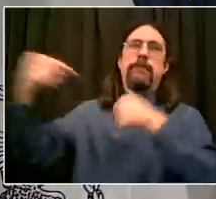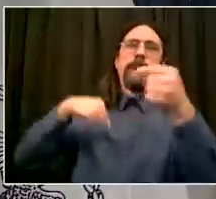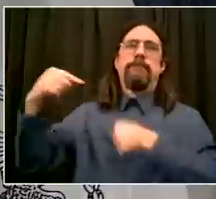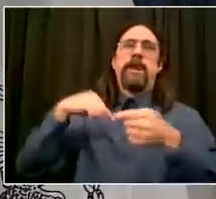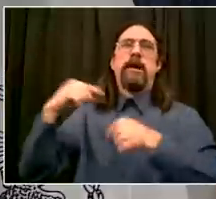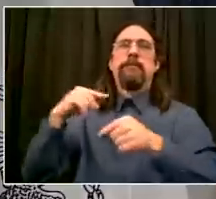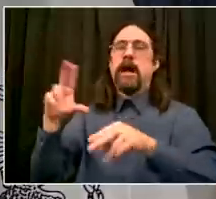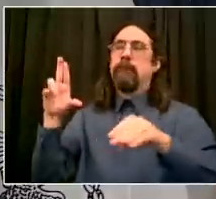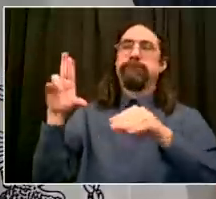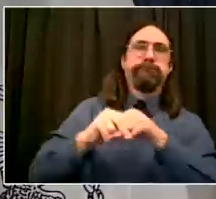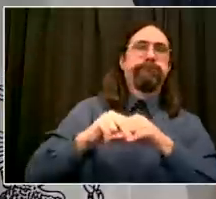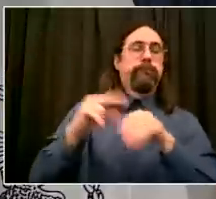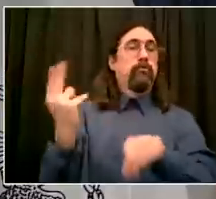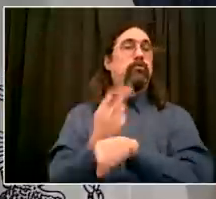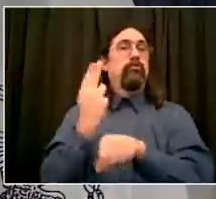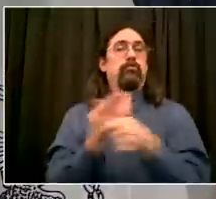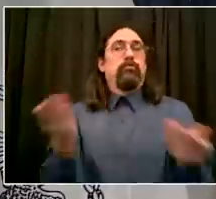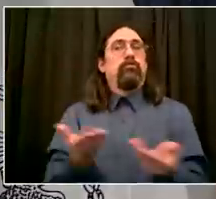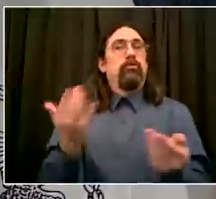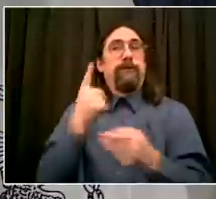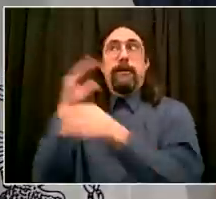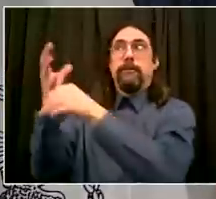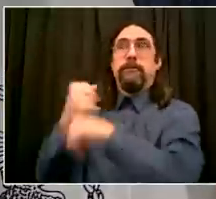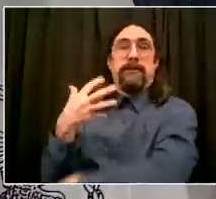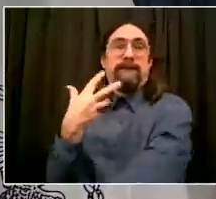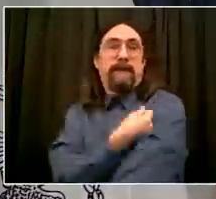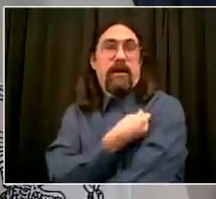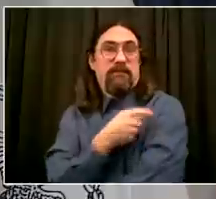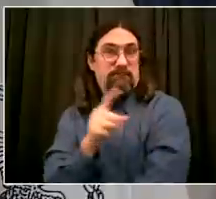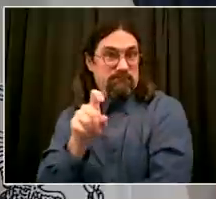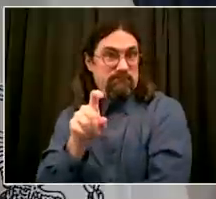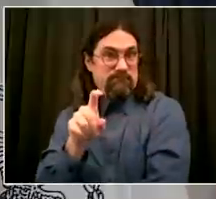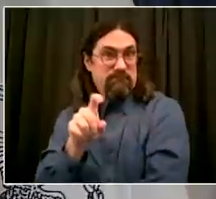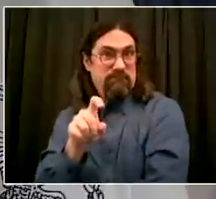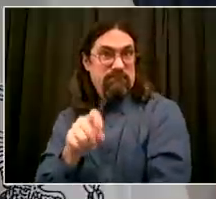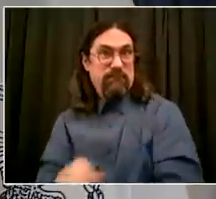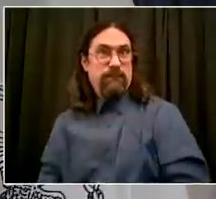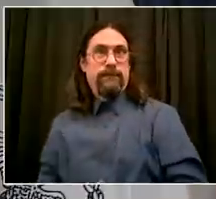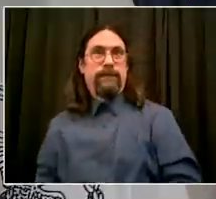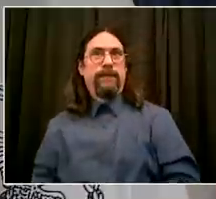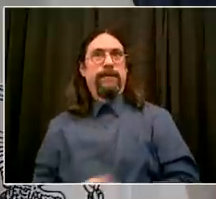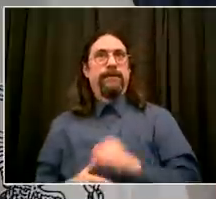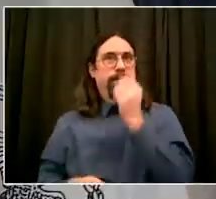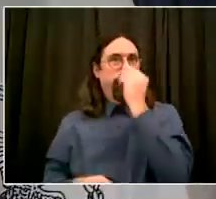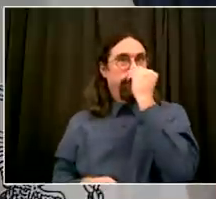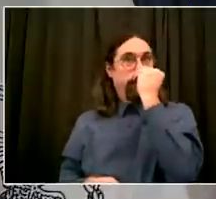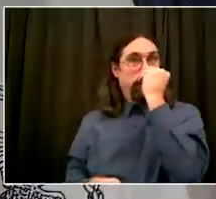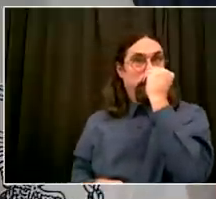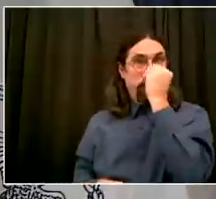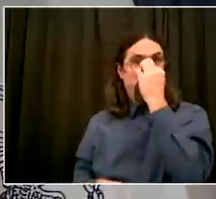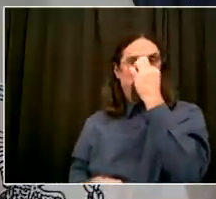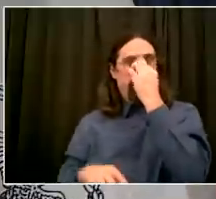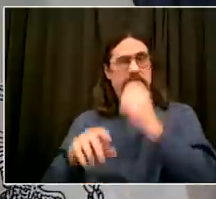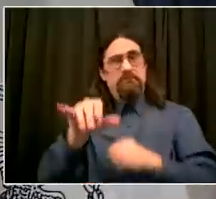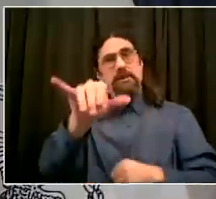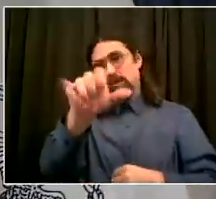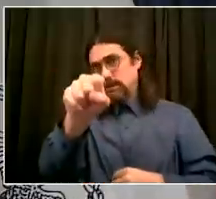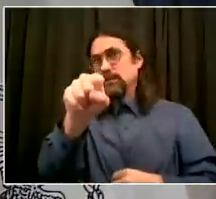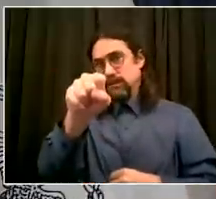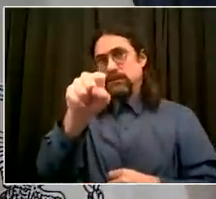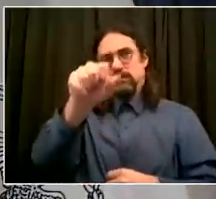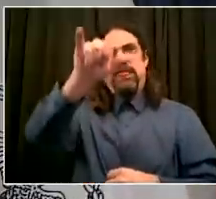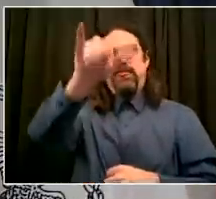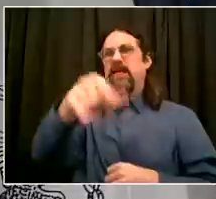who live in the five boroughs who are qualified under categories 1A, 1B are who are supposed to be